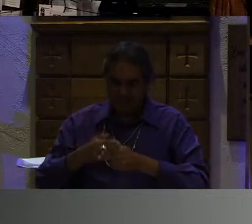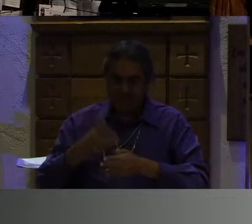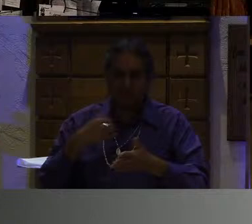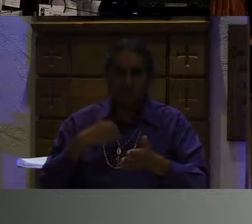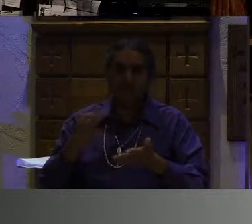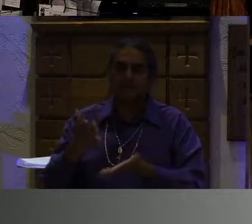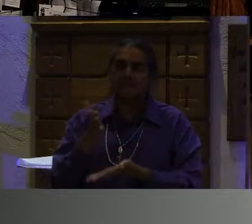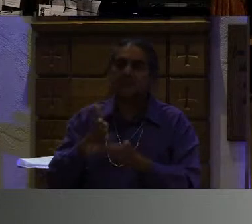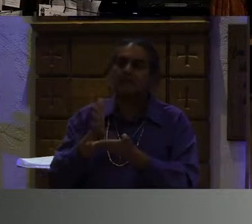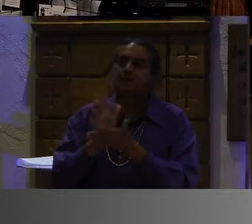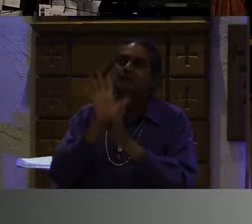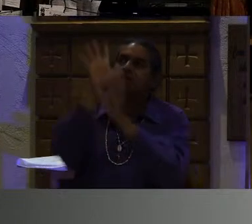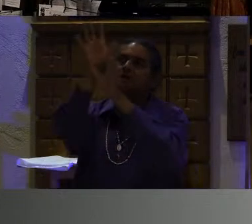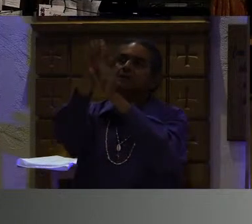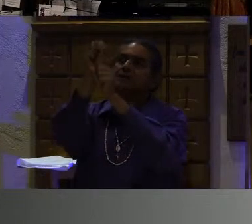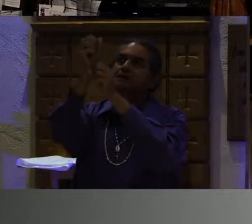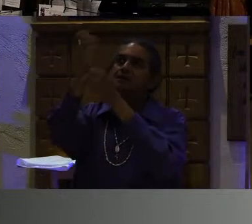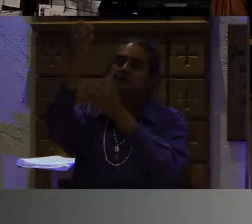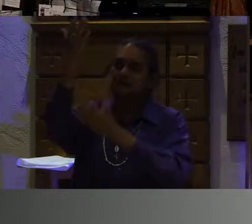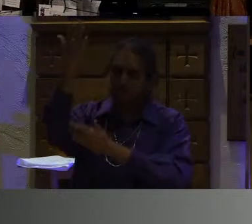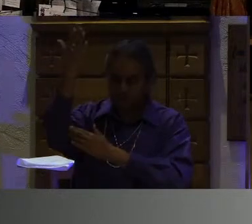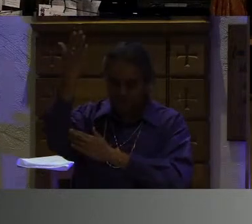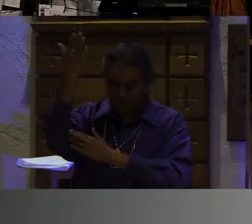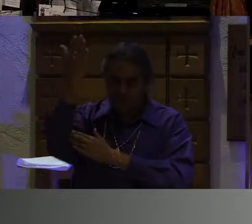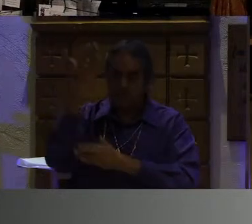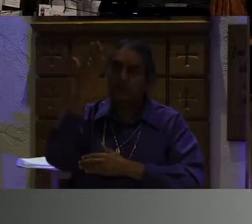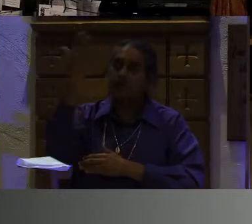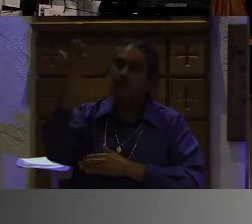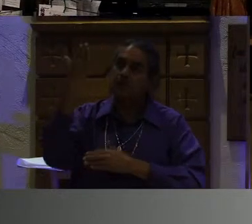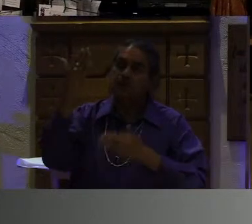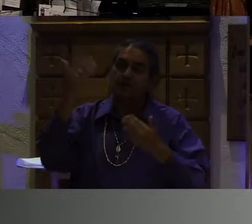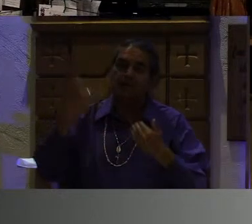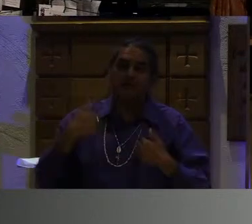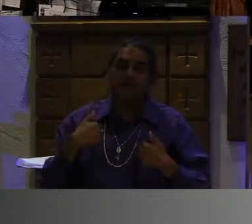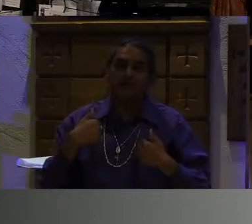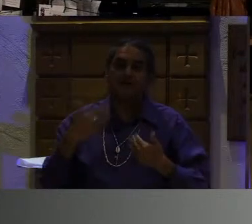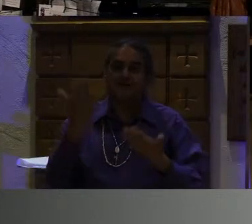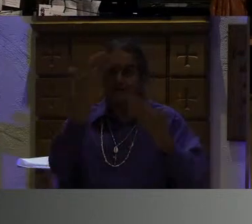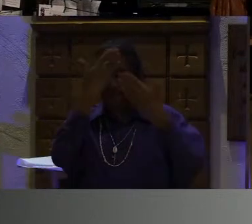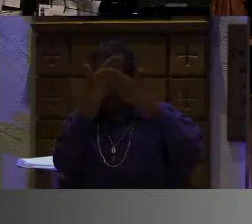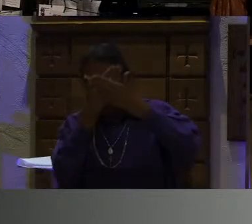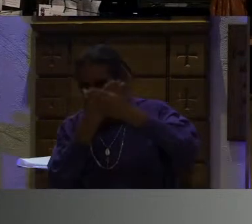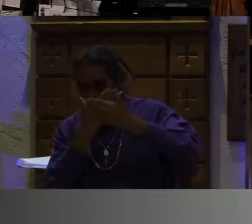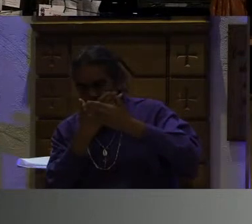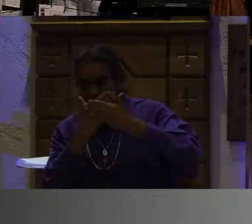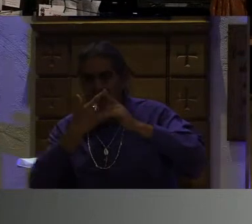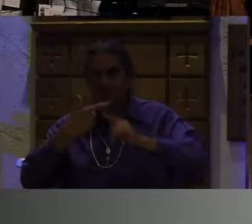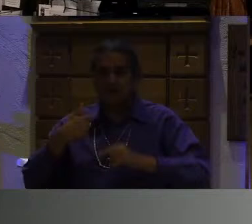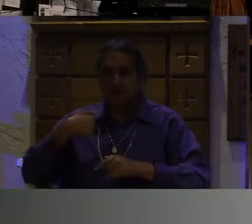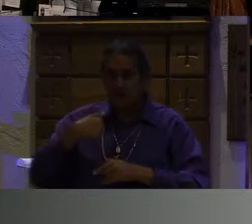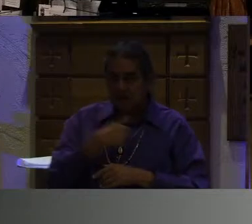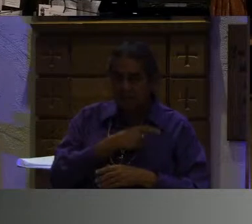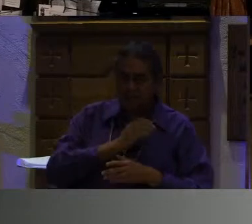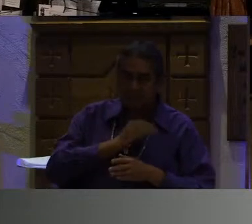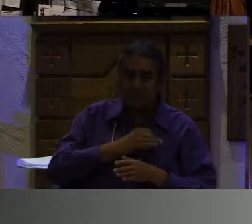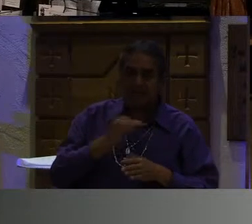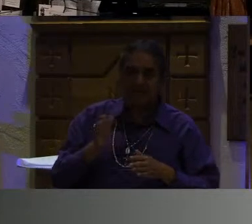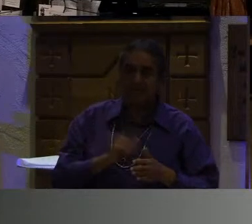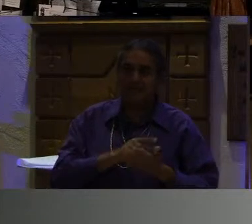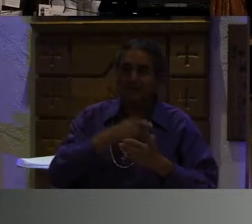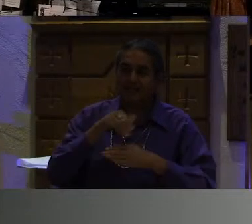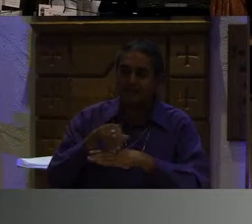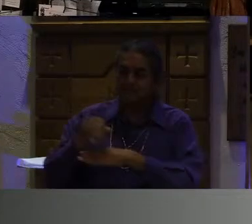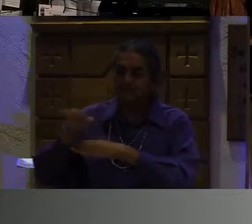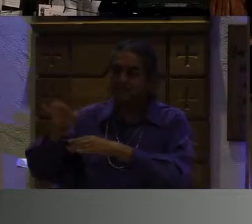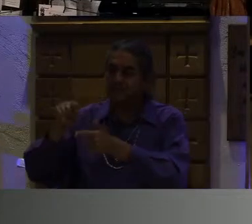to cling to you. For you have hidden your face from us and have delivered us up